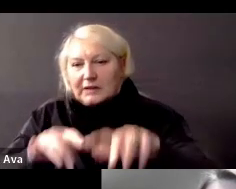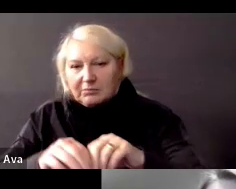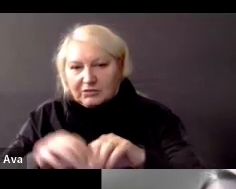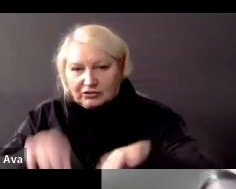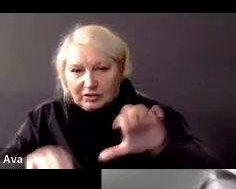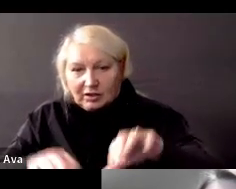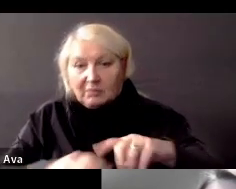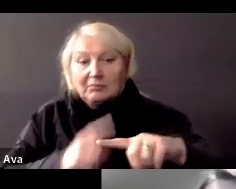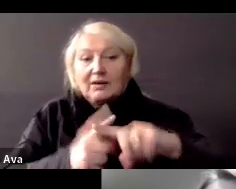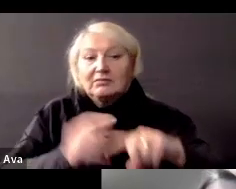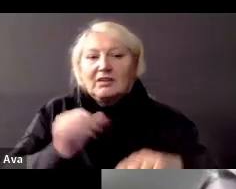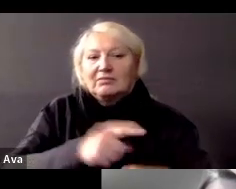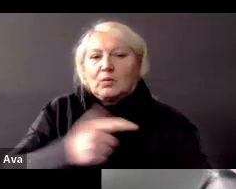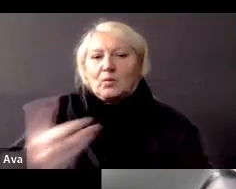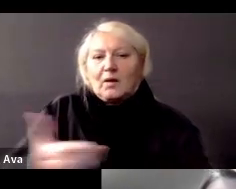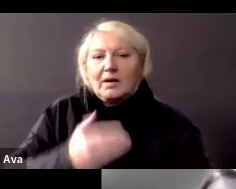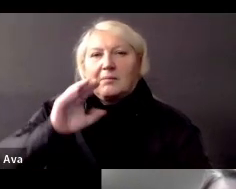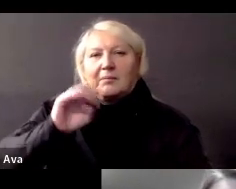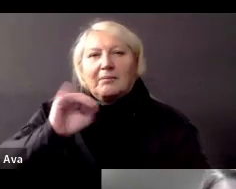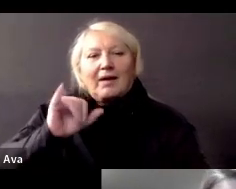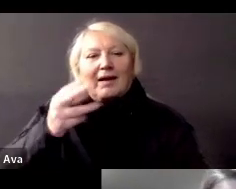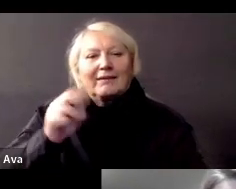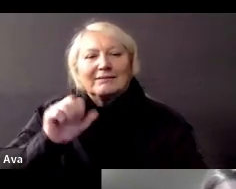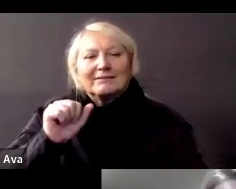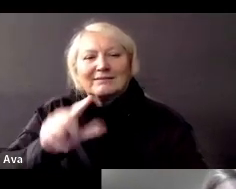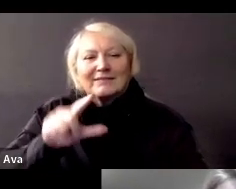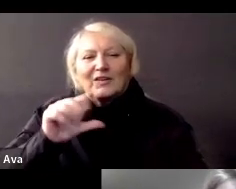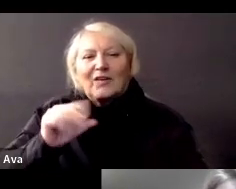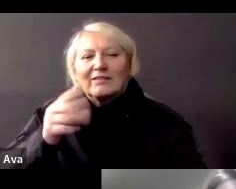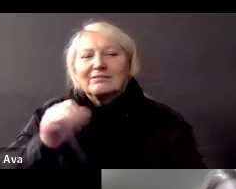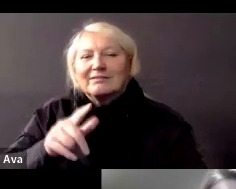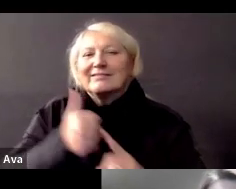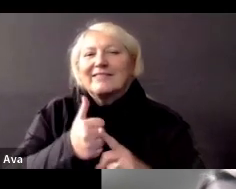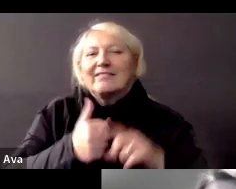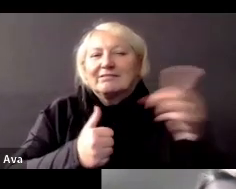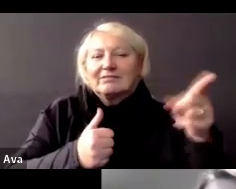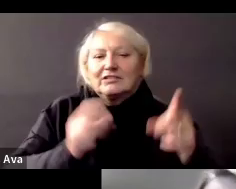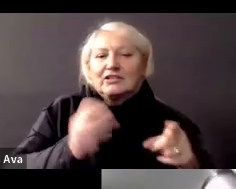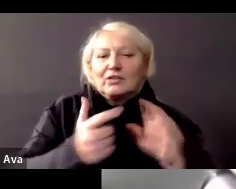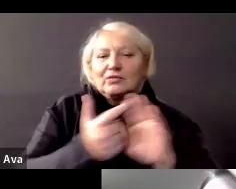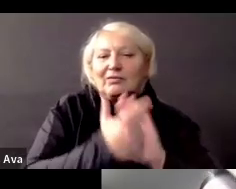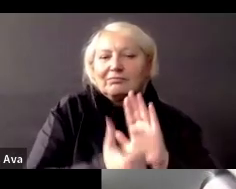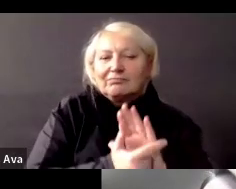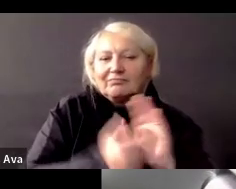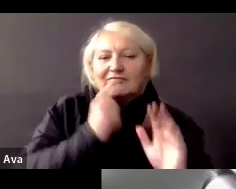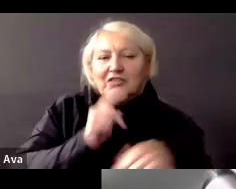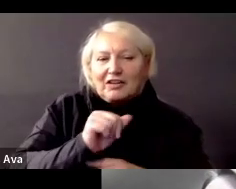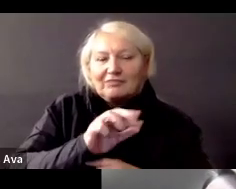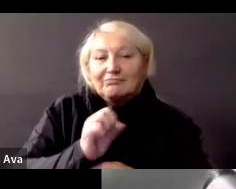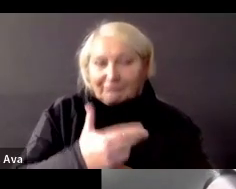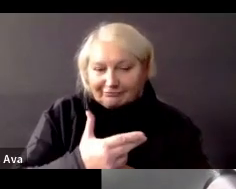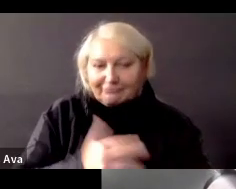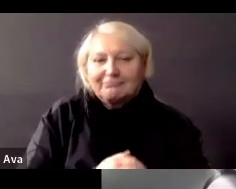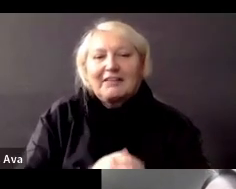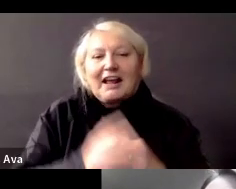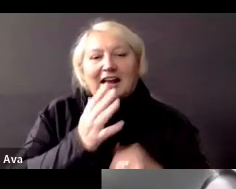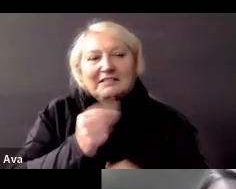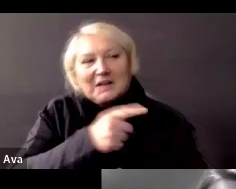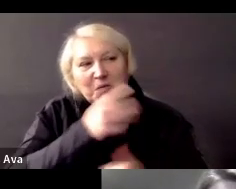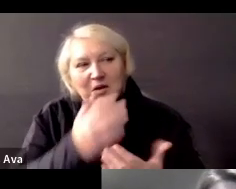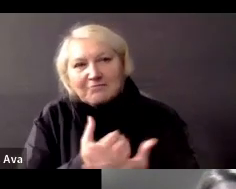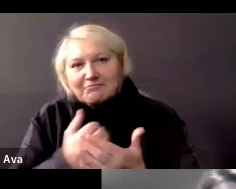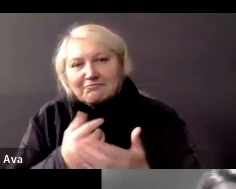welcome everyone. It's a pleasure and an honor to be a part of today's event.